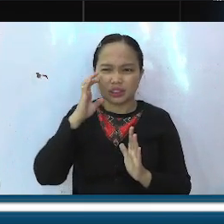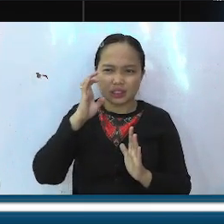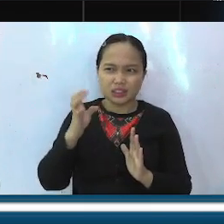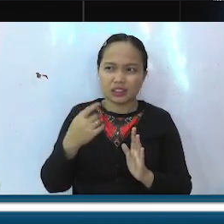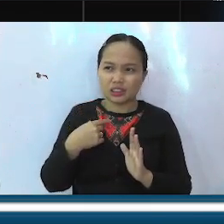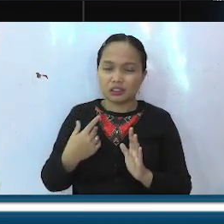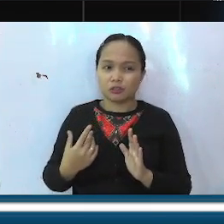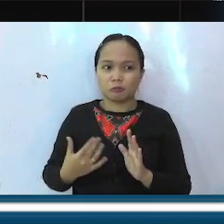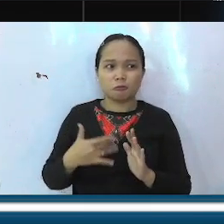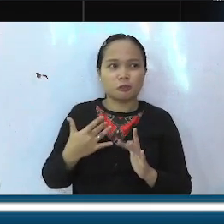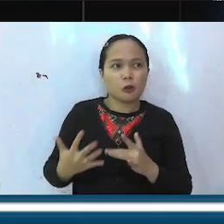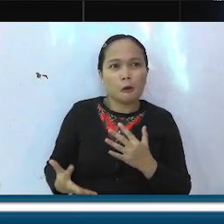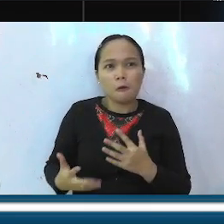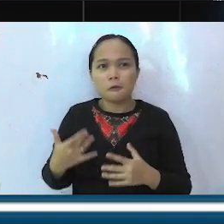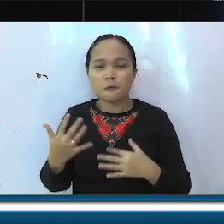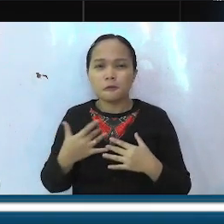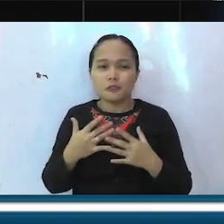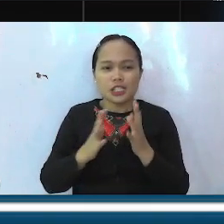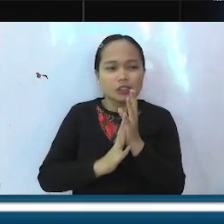on fire. Sometimes